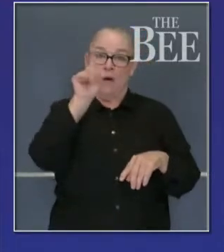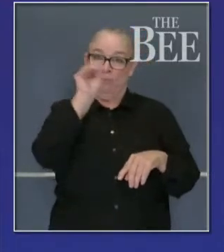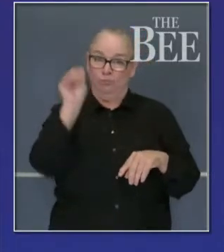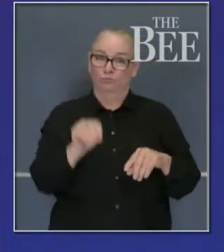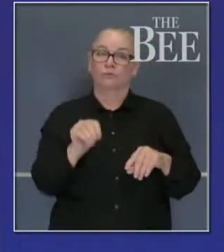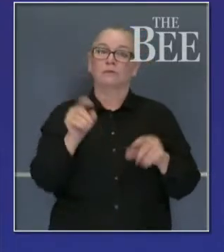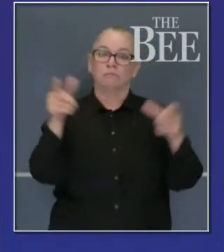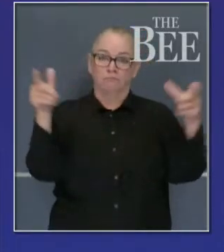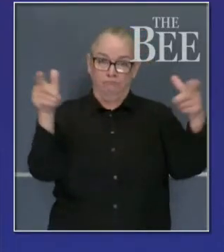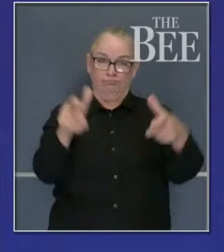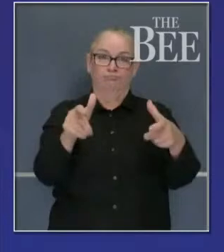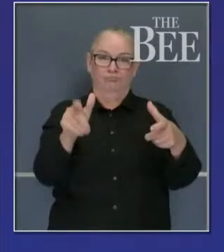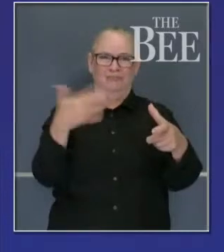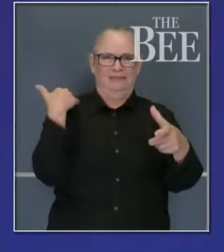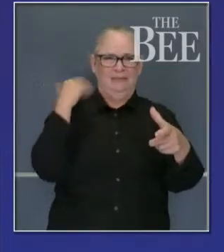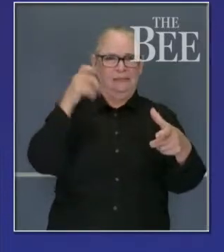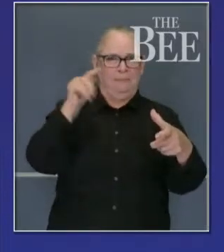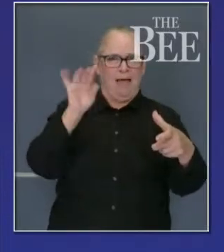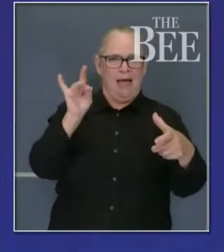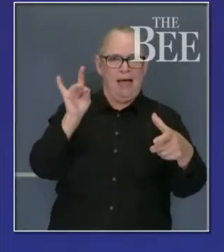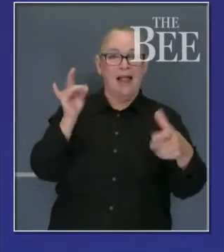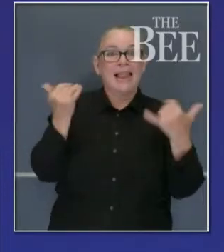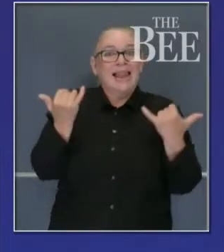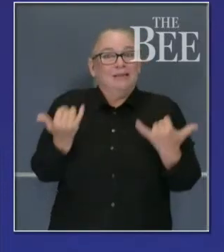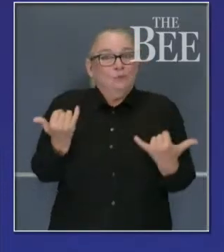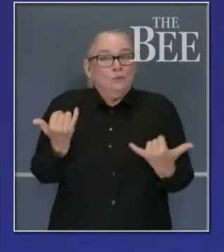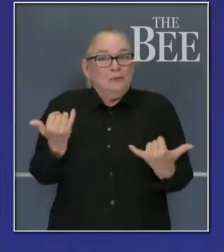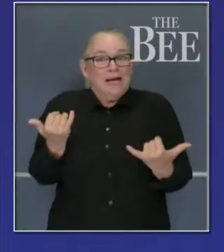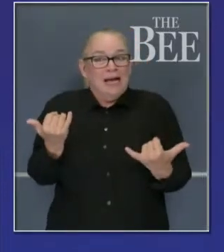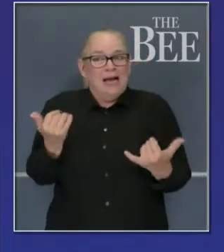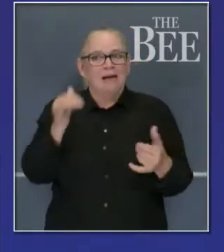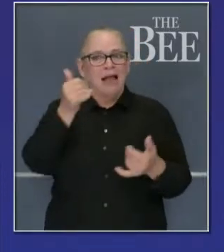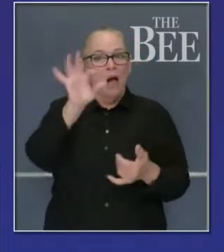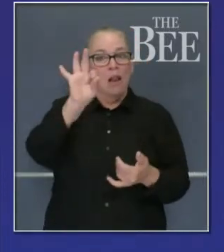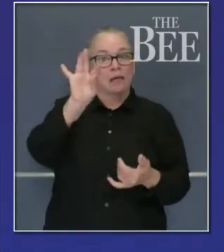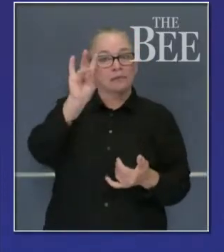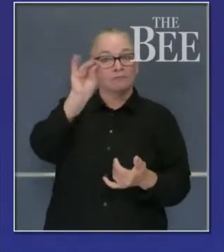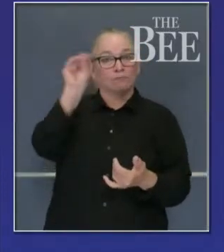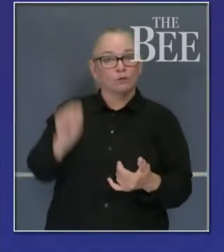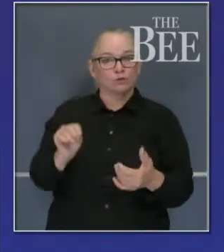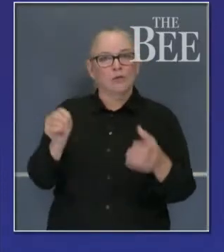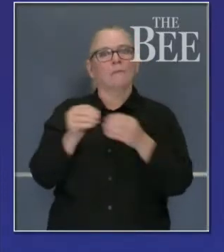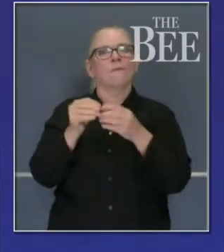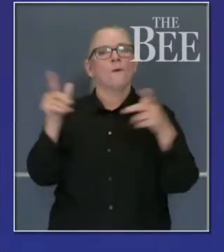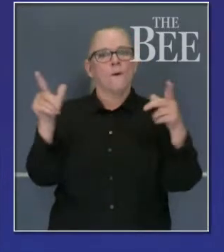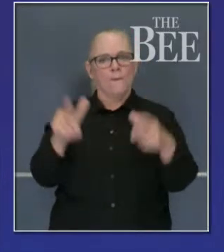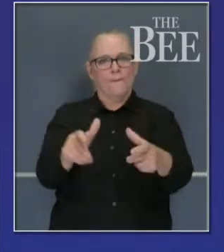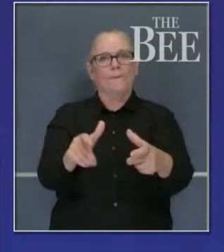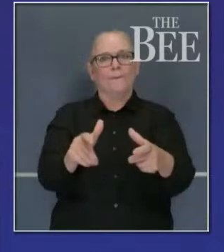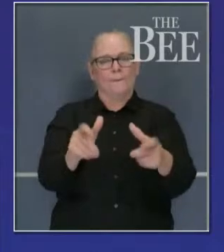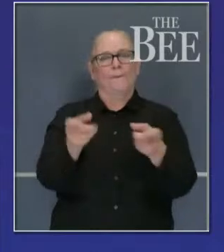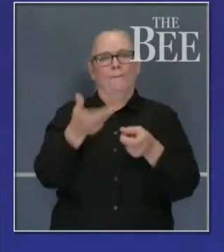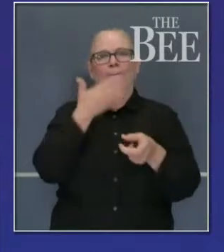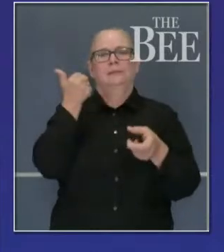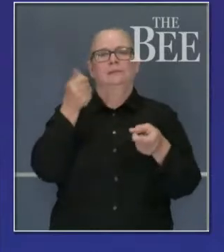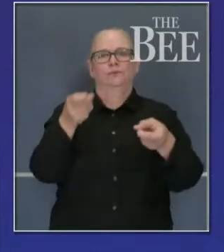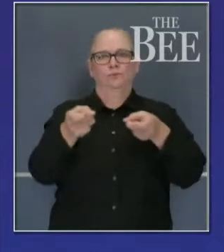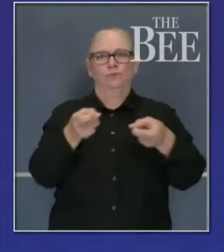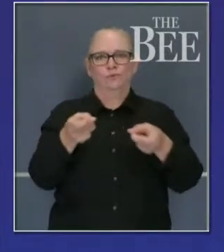acres. Today, they've made even more containment, up to 97%, and you're starting to see that amount of